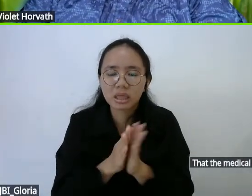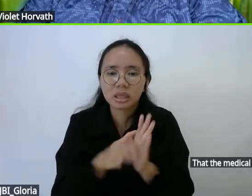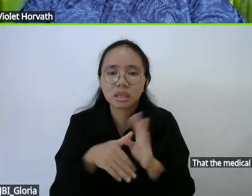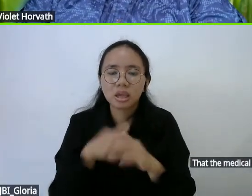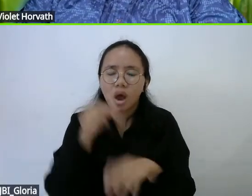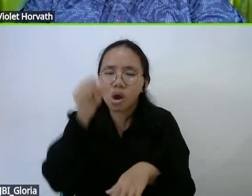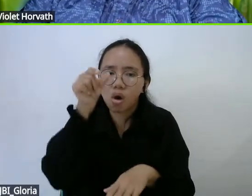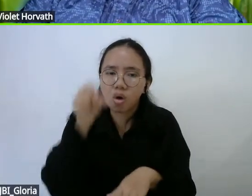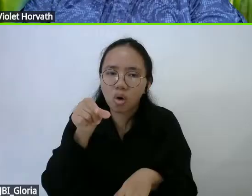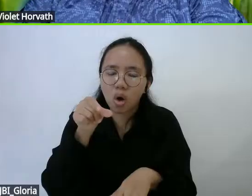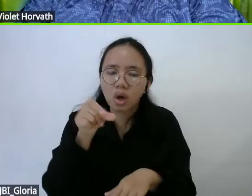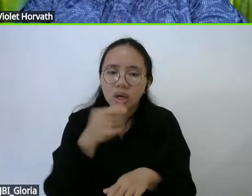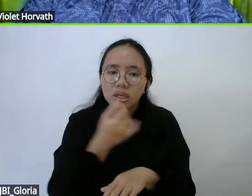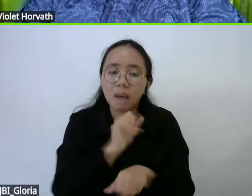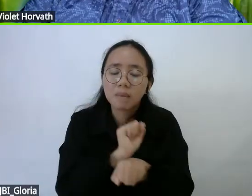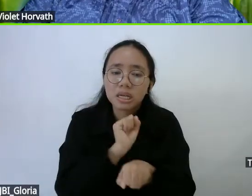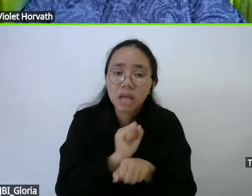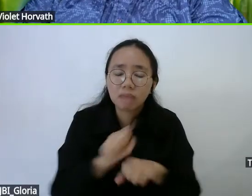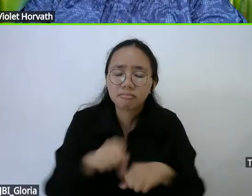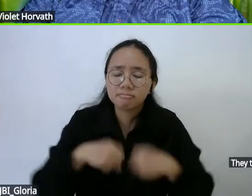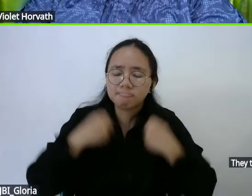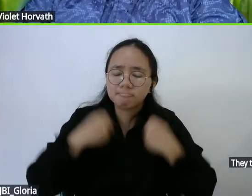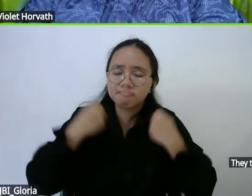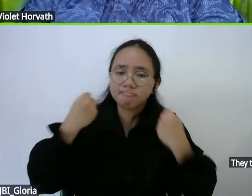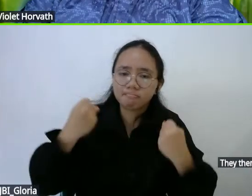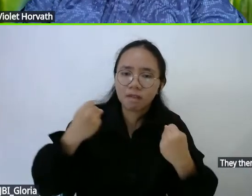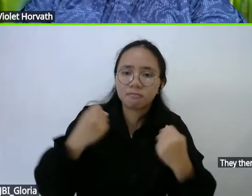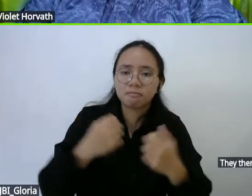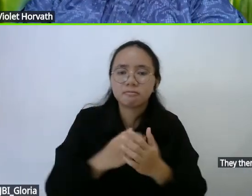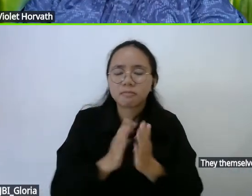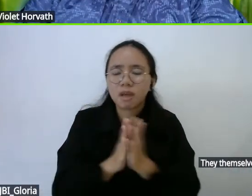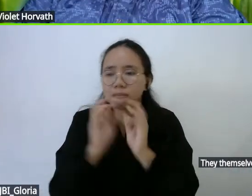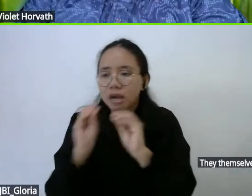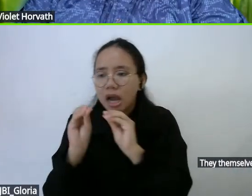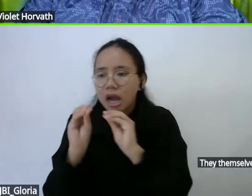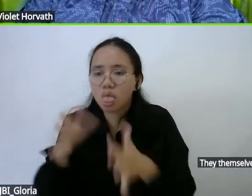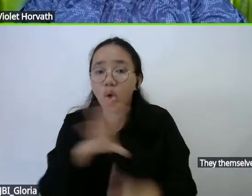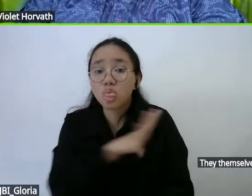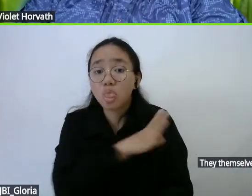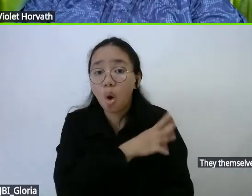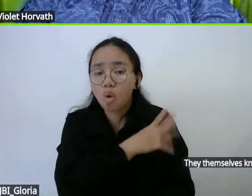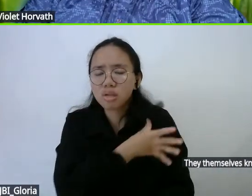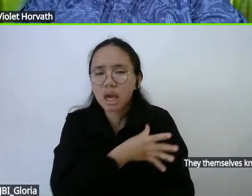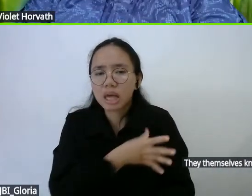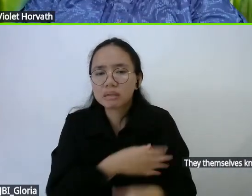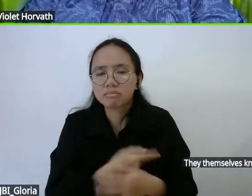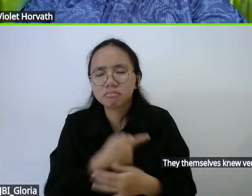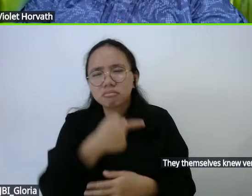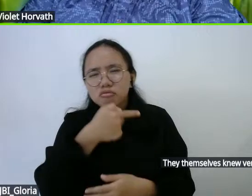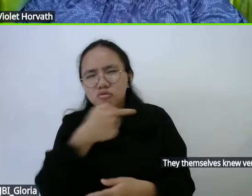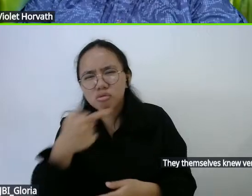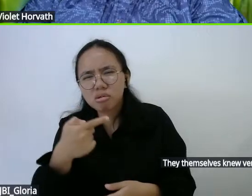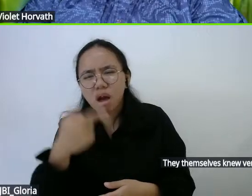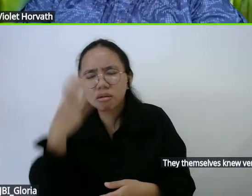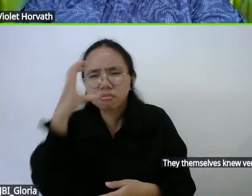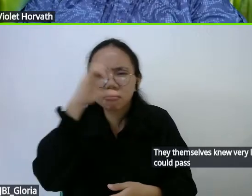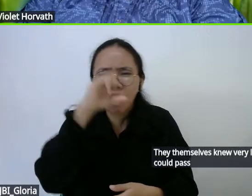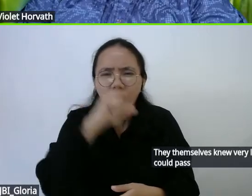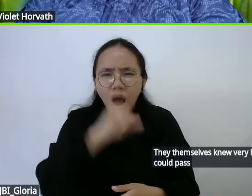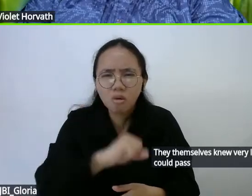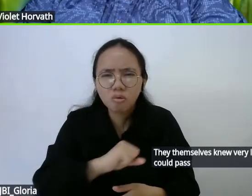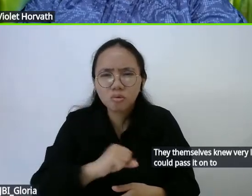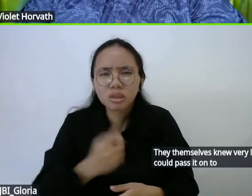they themselves knew very little about disabilities. So there was no way they could pass it on